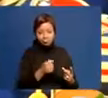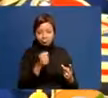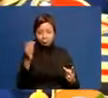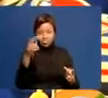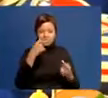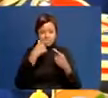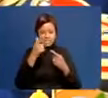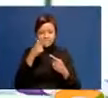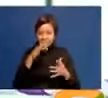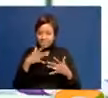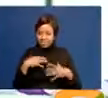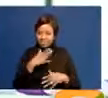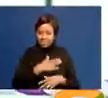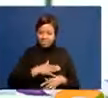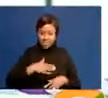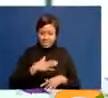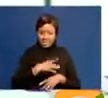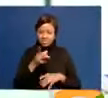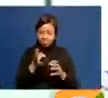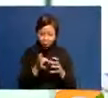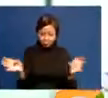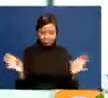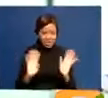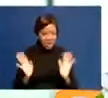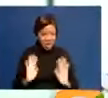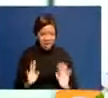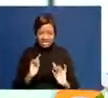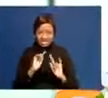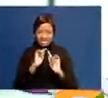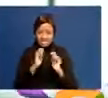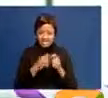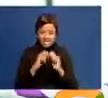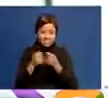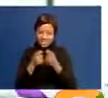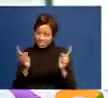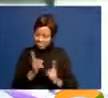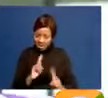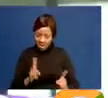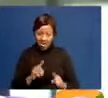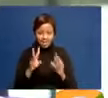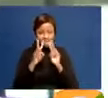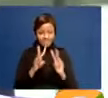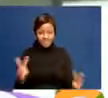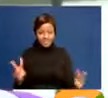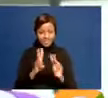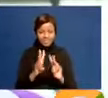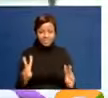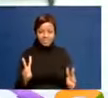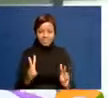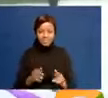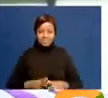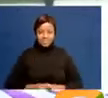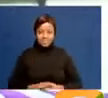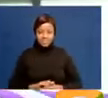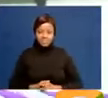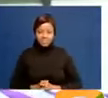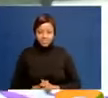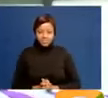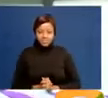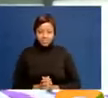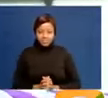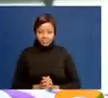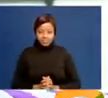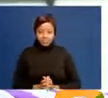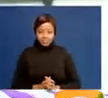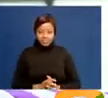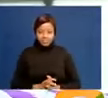stay peaceful, not to be divided along tribal lines, and not to enter into any violent action. We need that today just as we